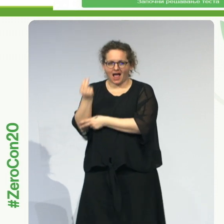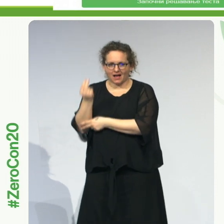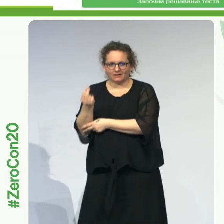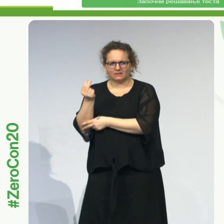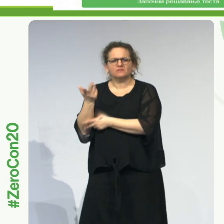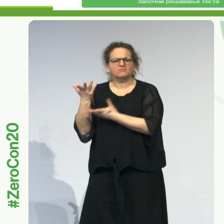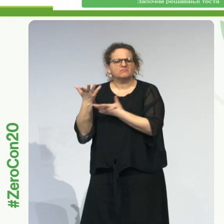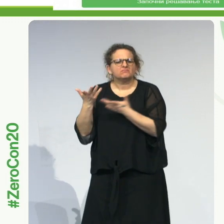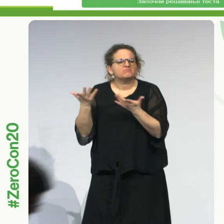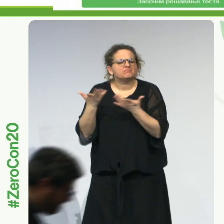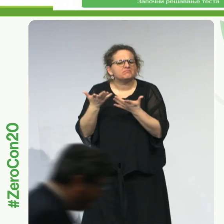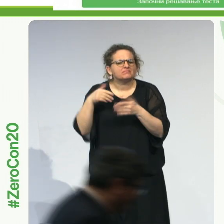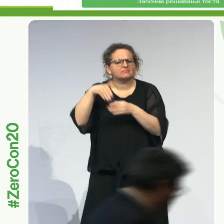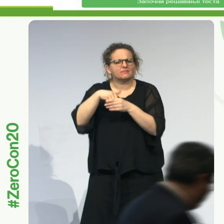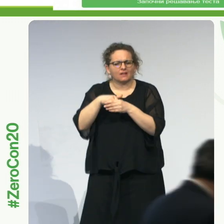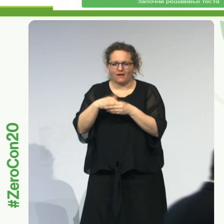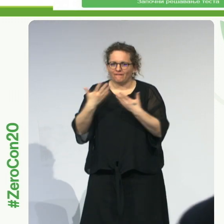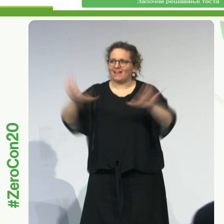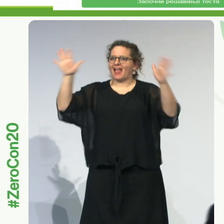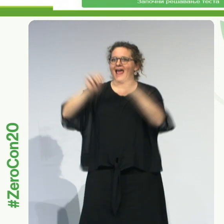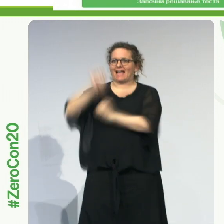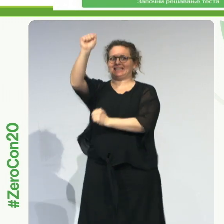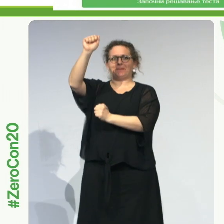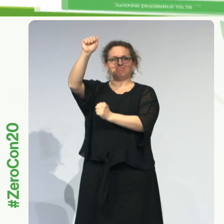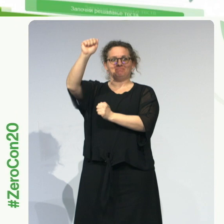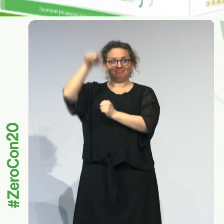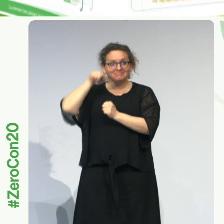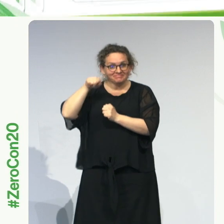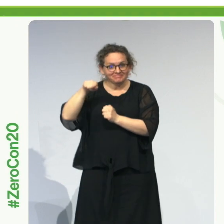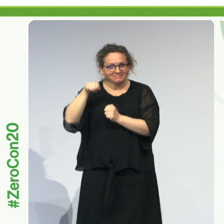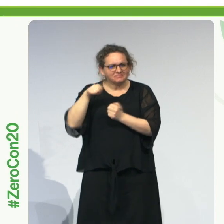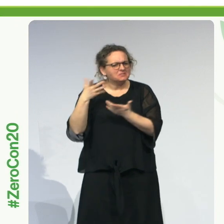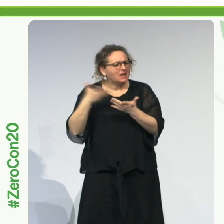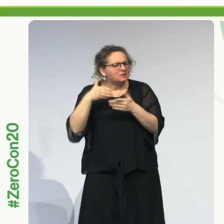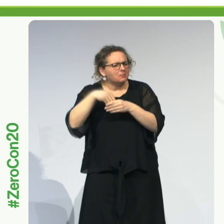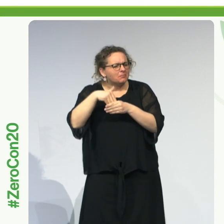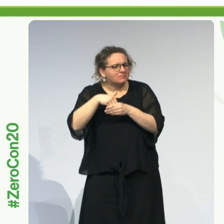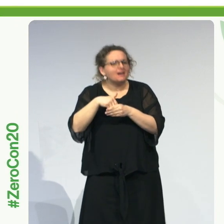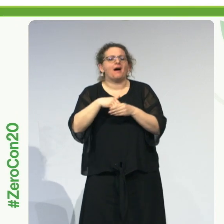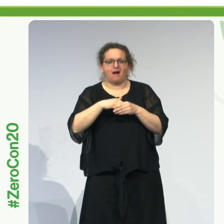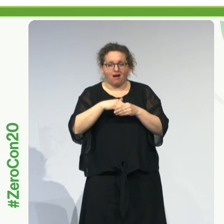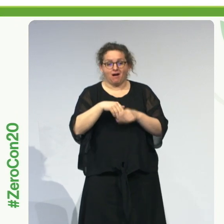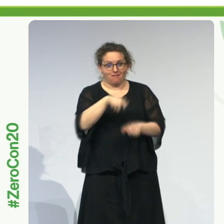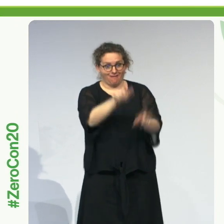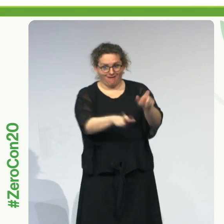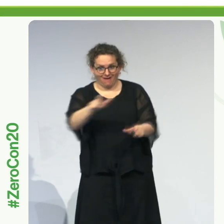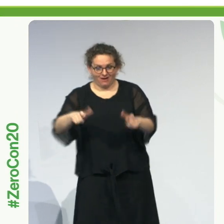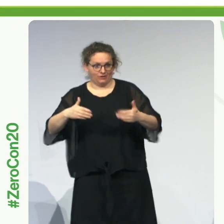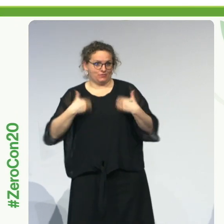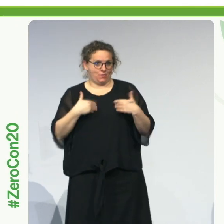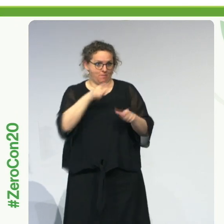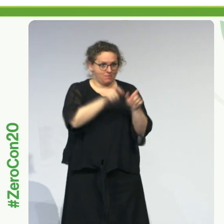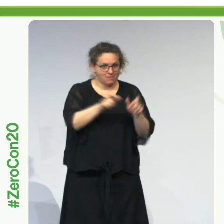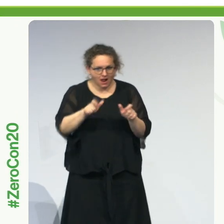educational platform which supports students with and without disabilities in their preparation for the national primary school